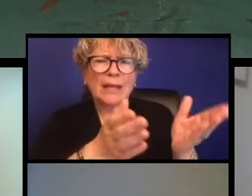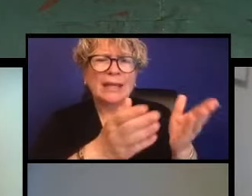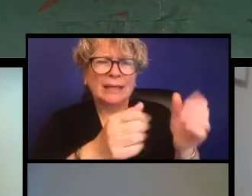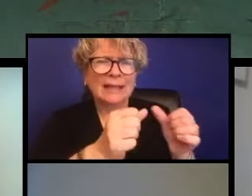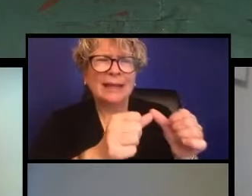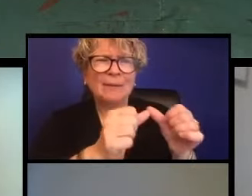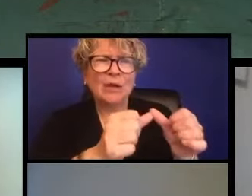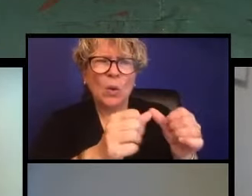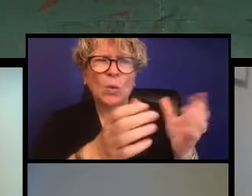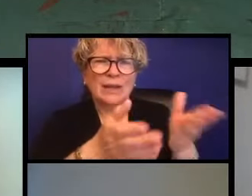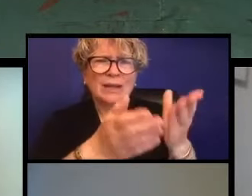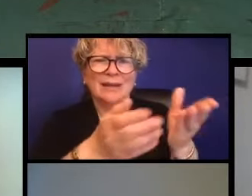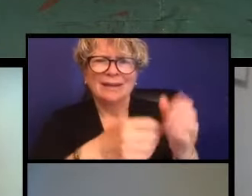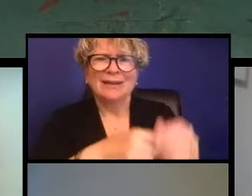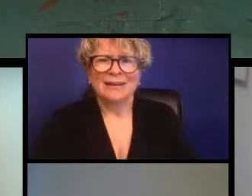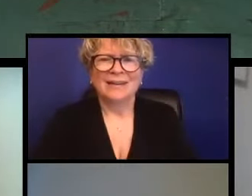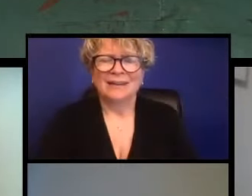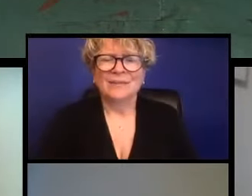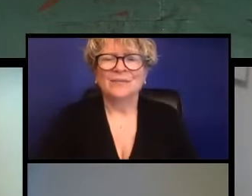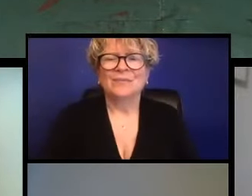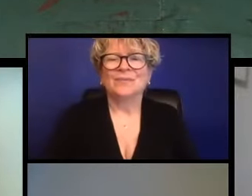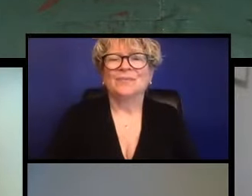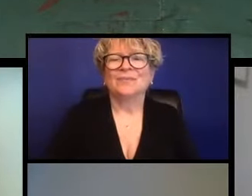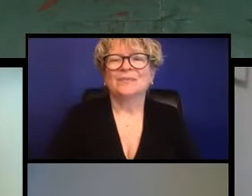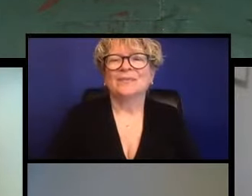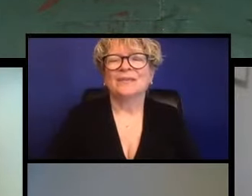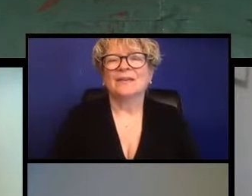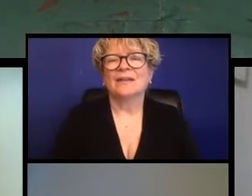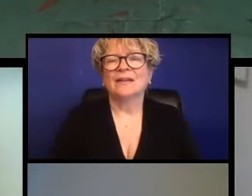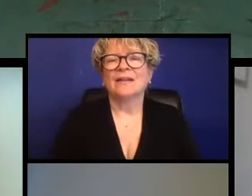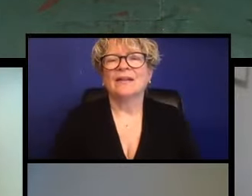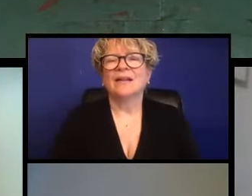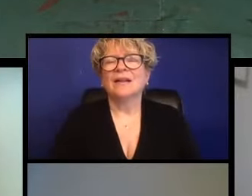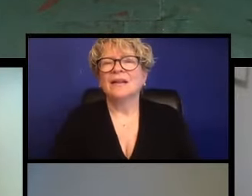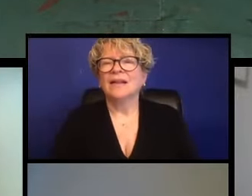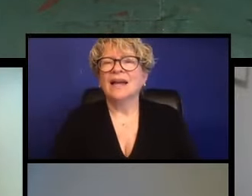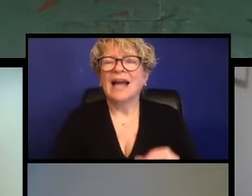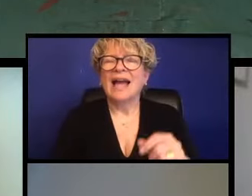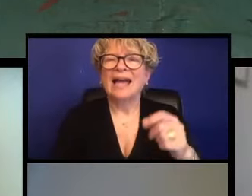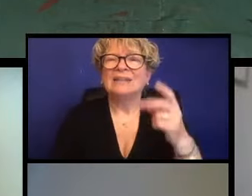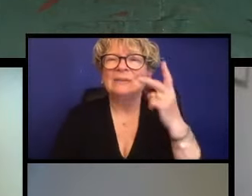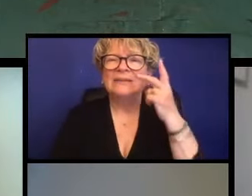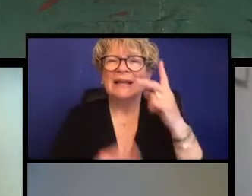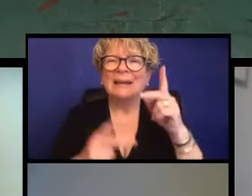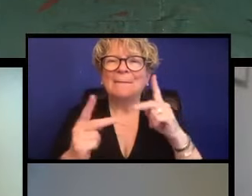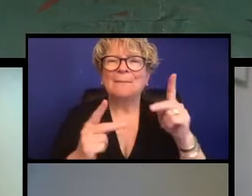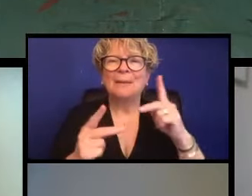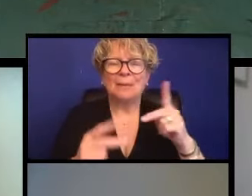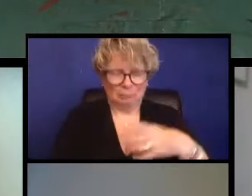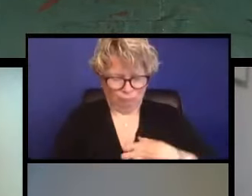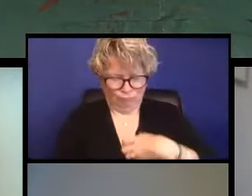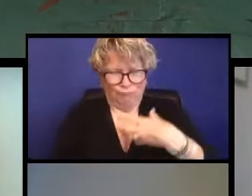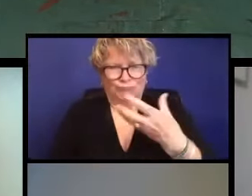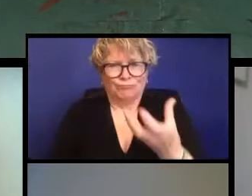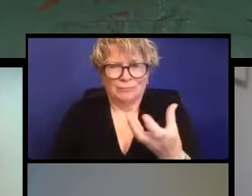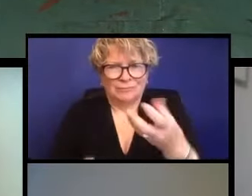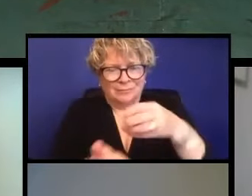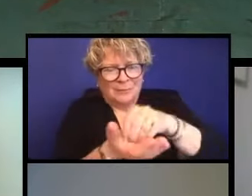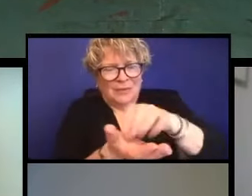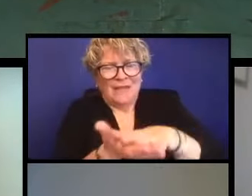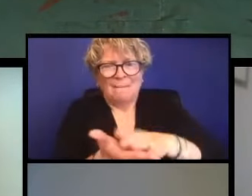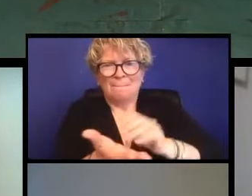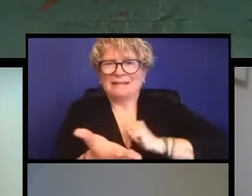just seeing people like put themselves on their page instead of, you know, their characters and sort of